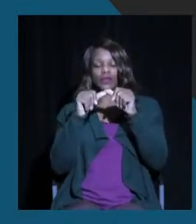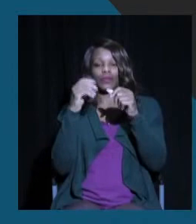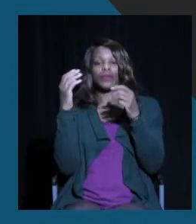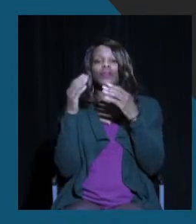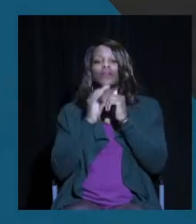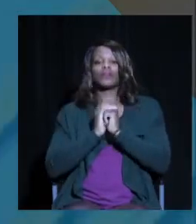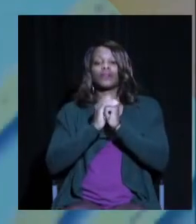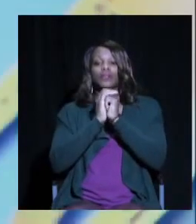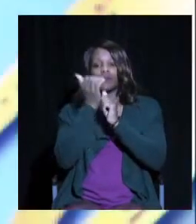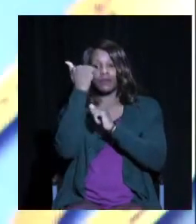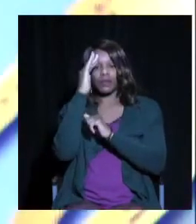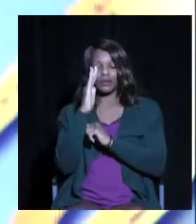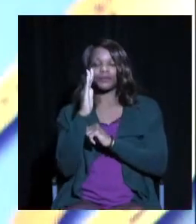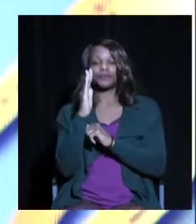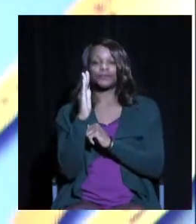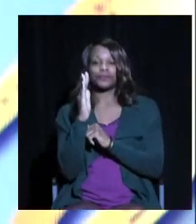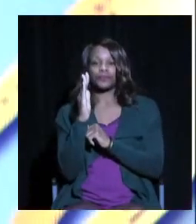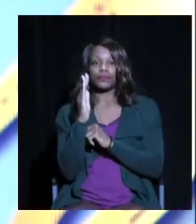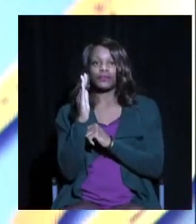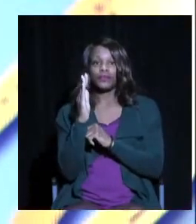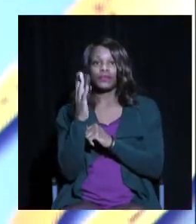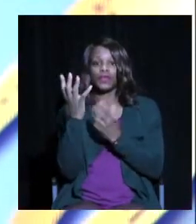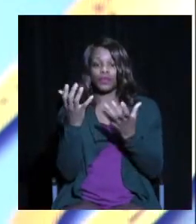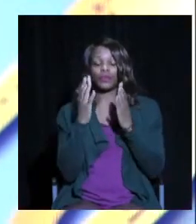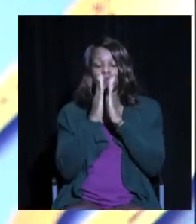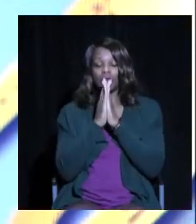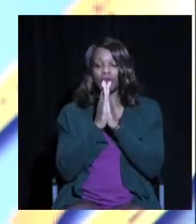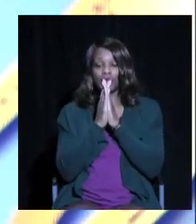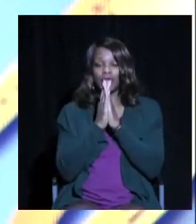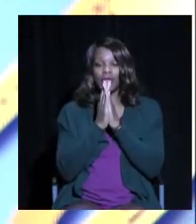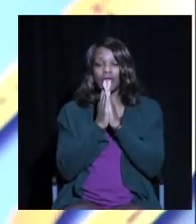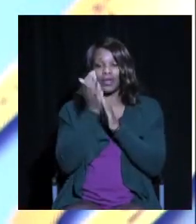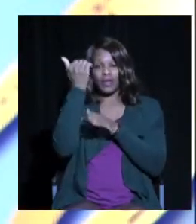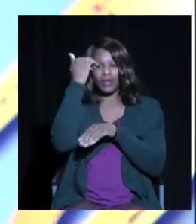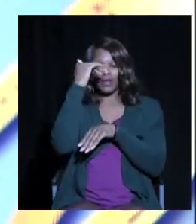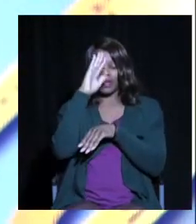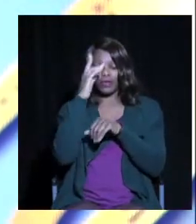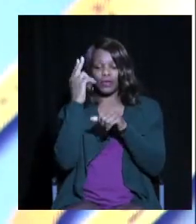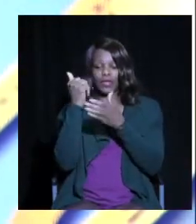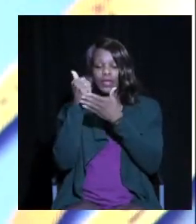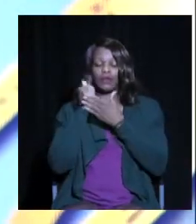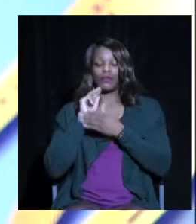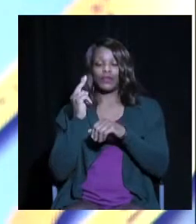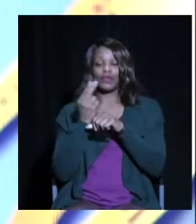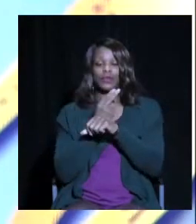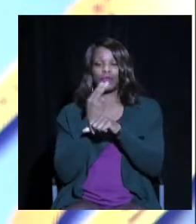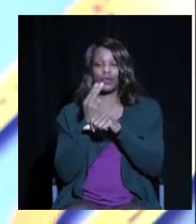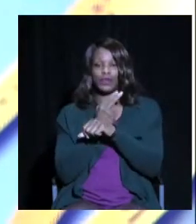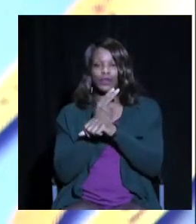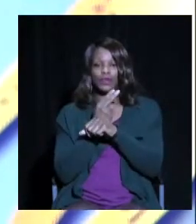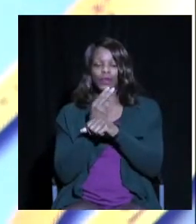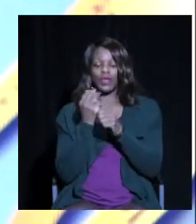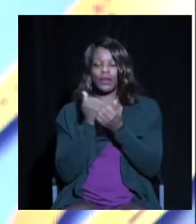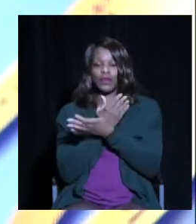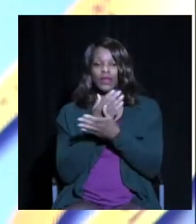giving. And what I want to do right now is pray that the Lord would help us to use what he's given us for his